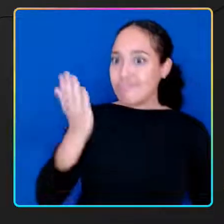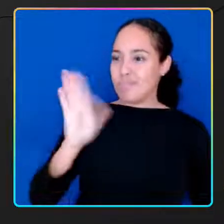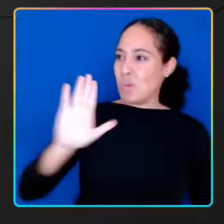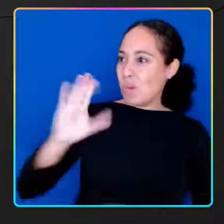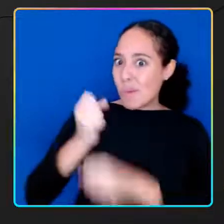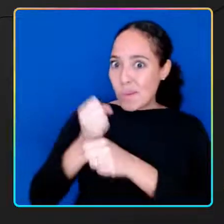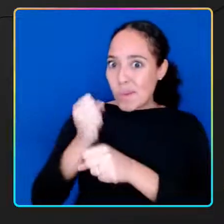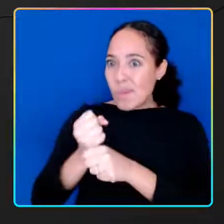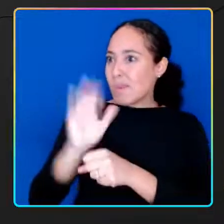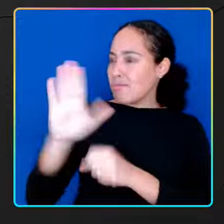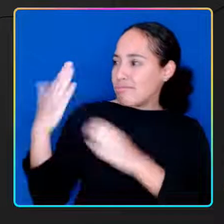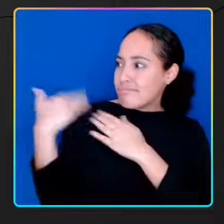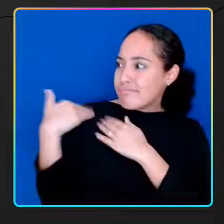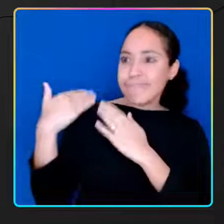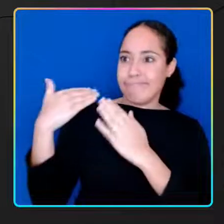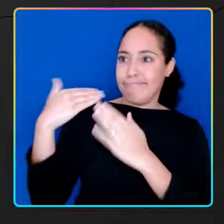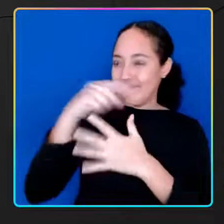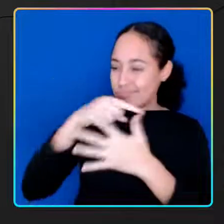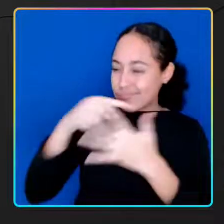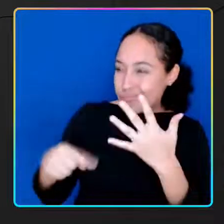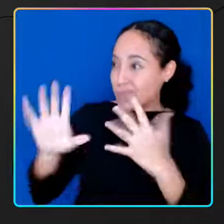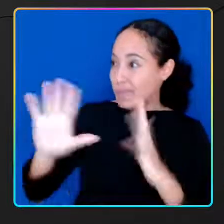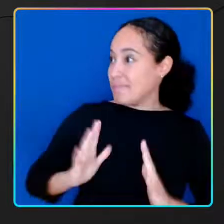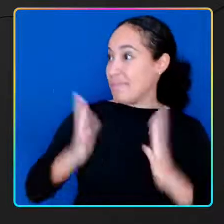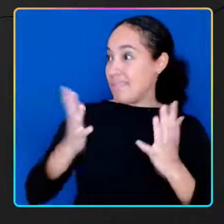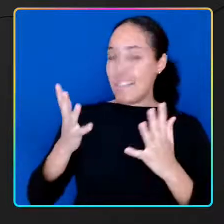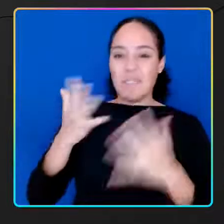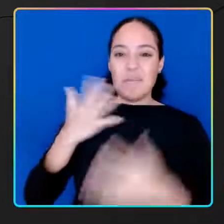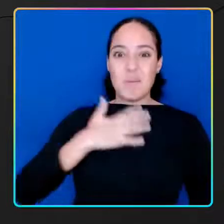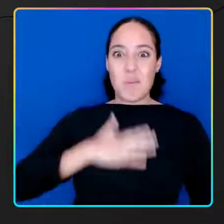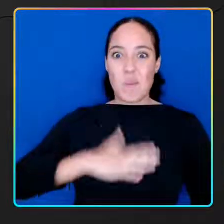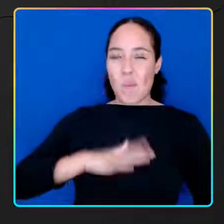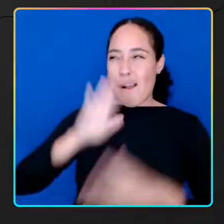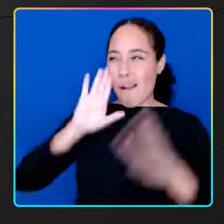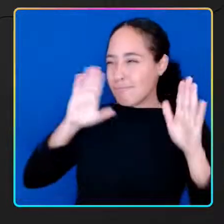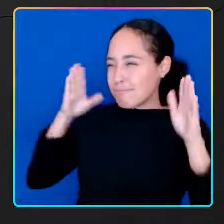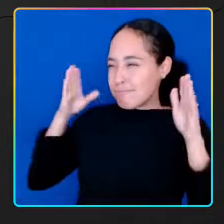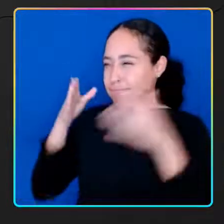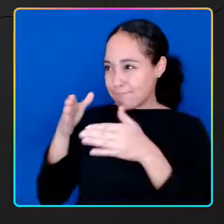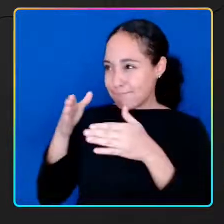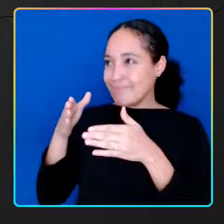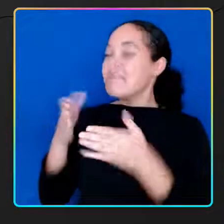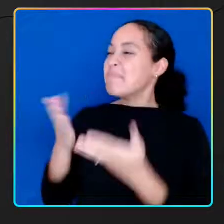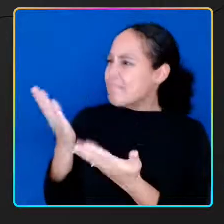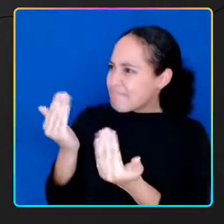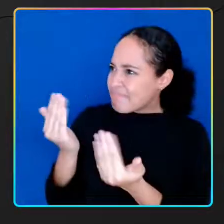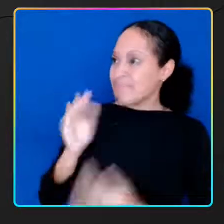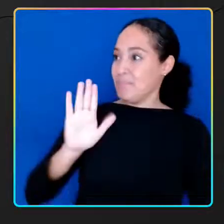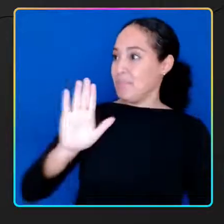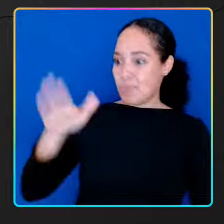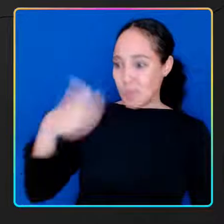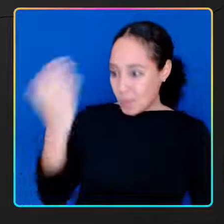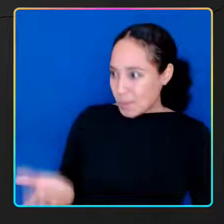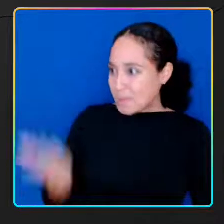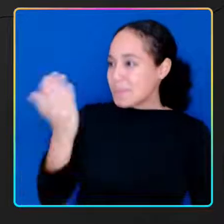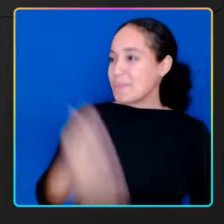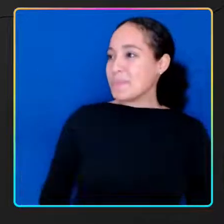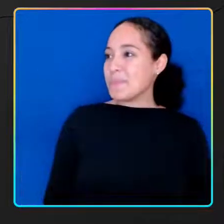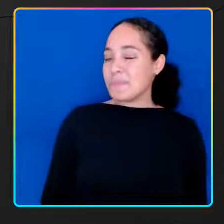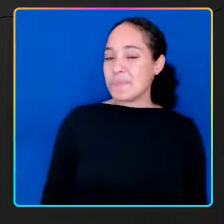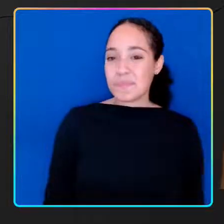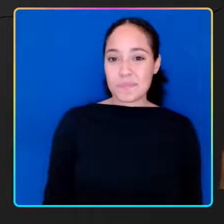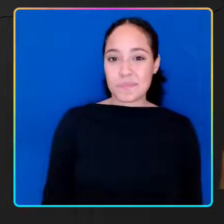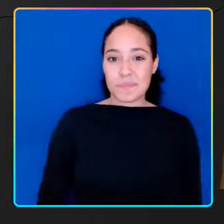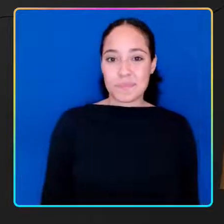center of this show. So less about the tech, more about the people in it. Tell us who you are and what you do in the space